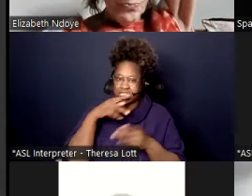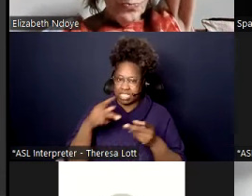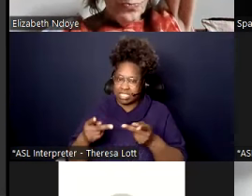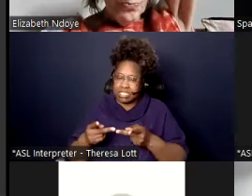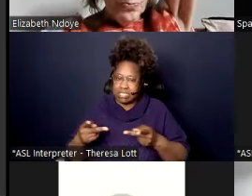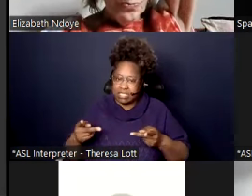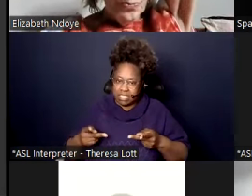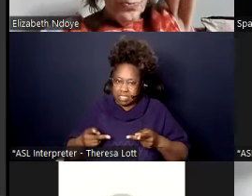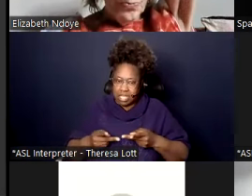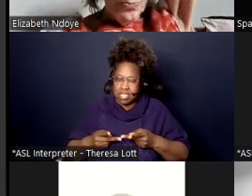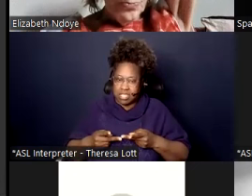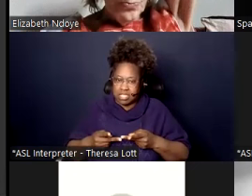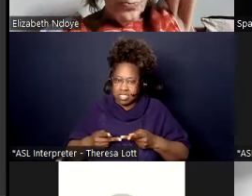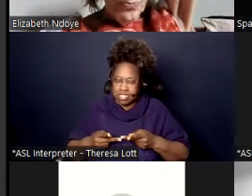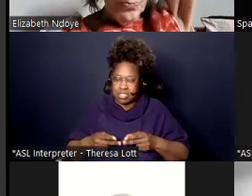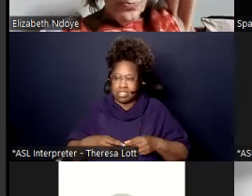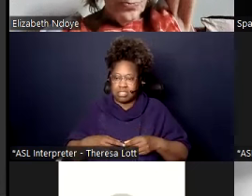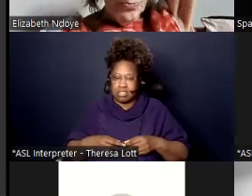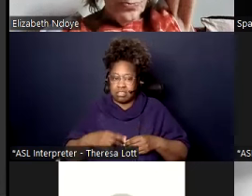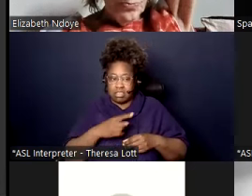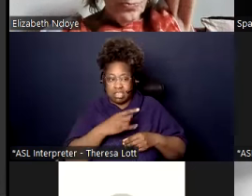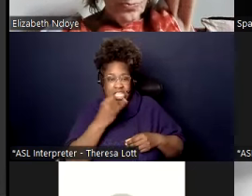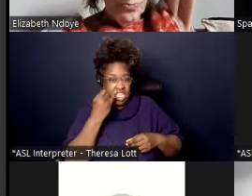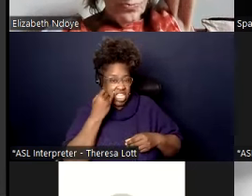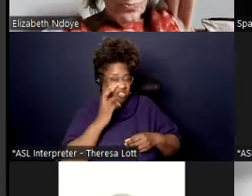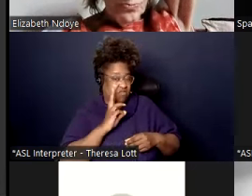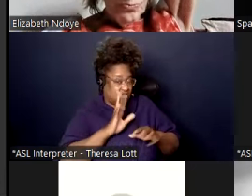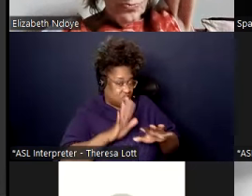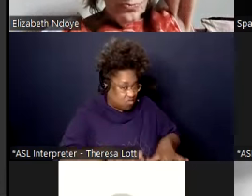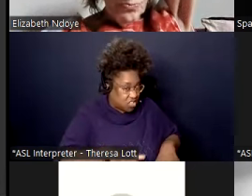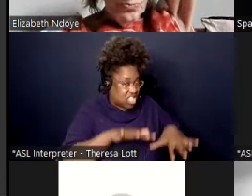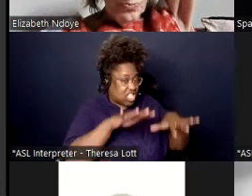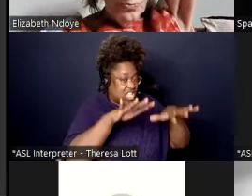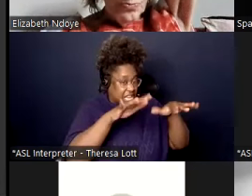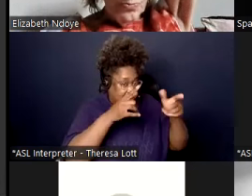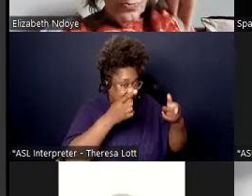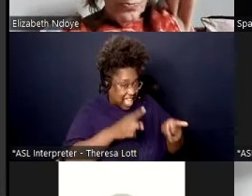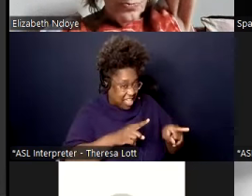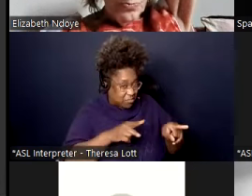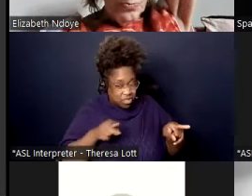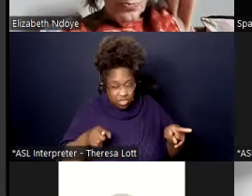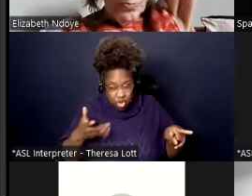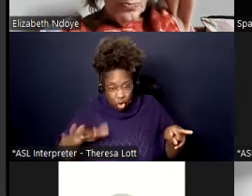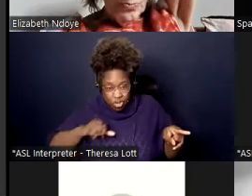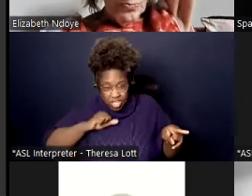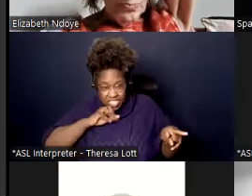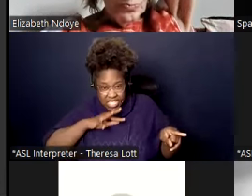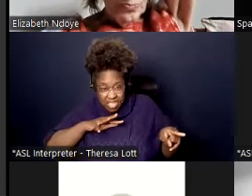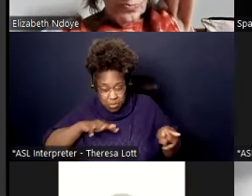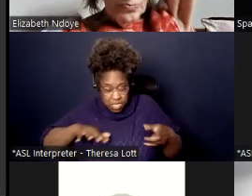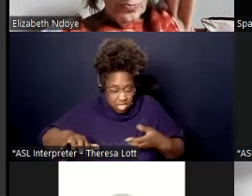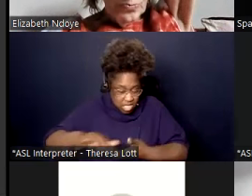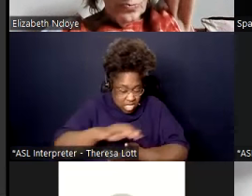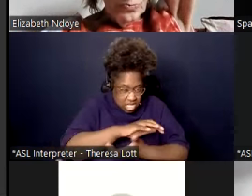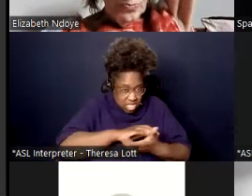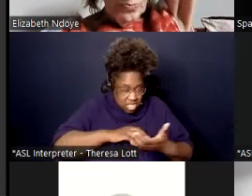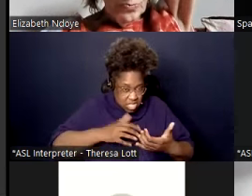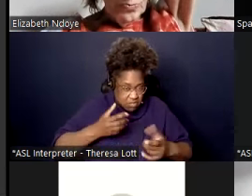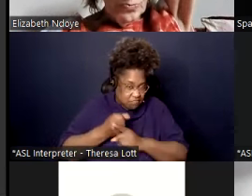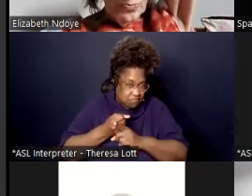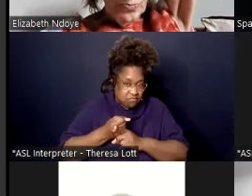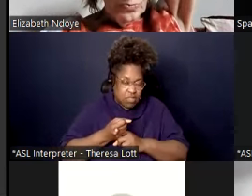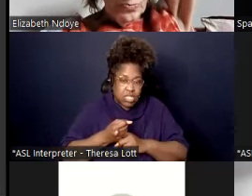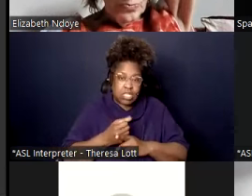between that and potential flood hazards too. So something that we've been looking at is different ways of